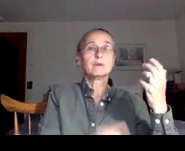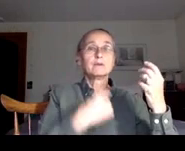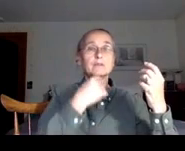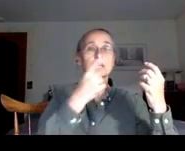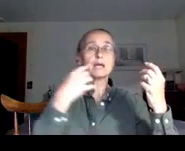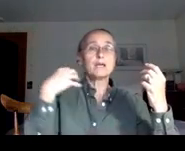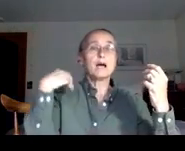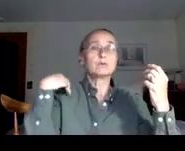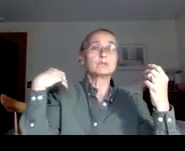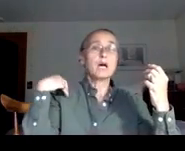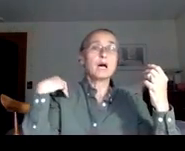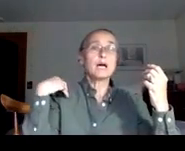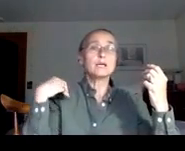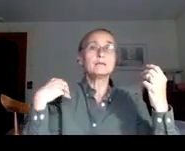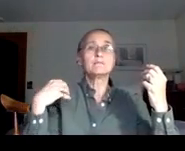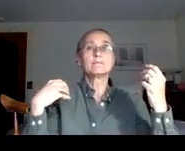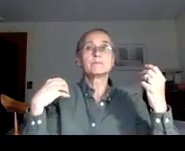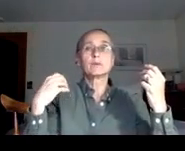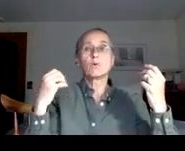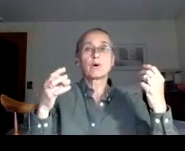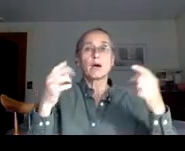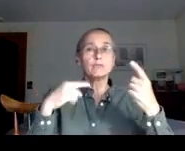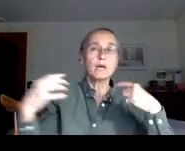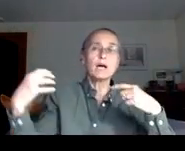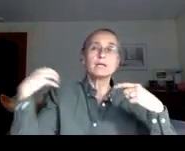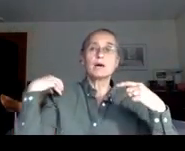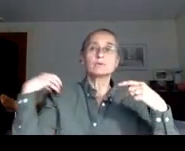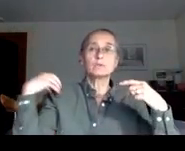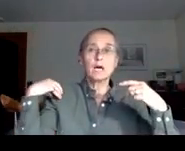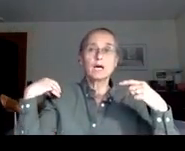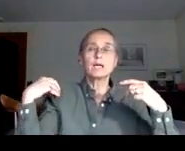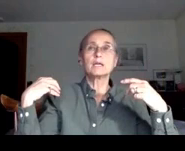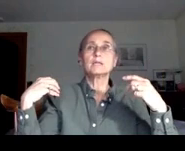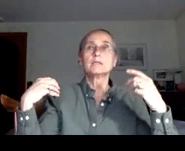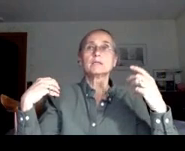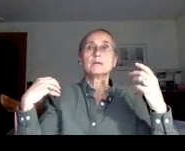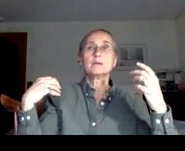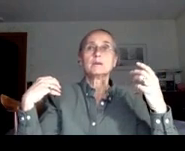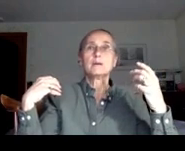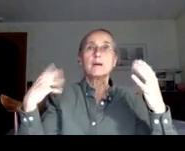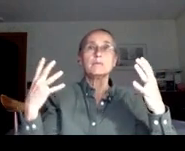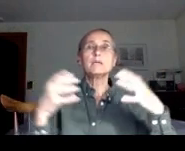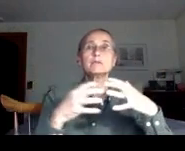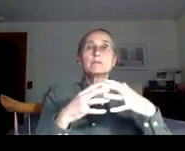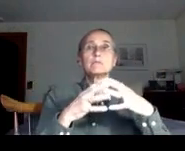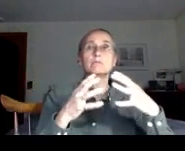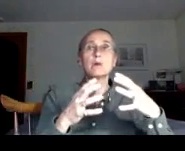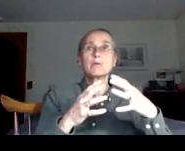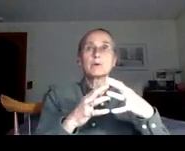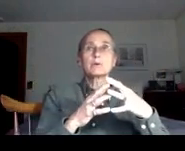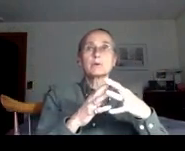I say outside or I sign outside, it